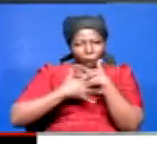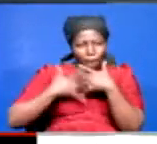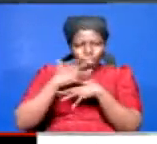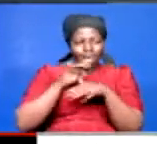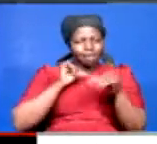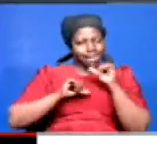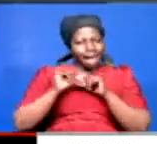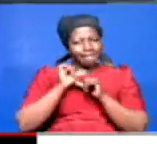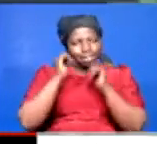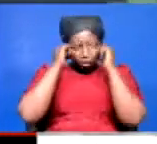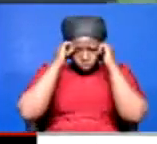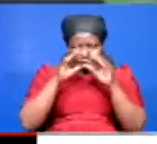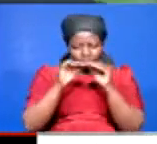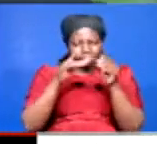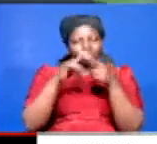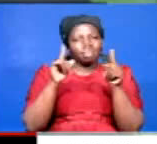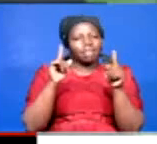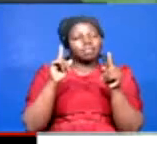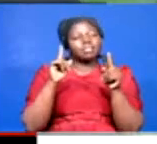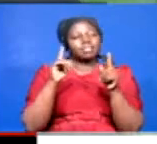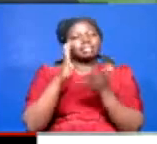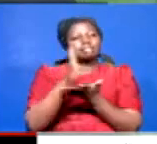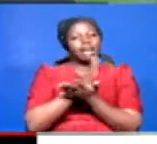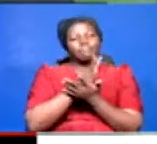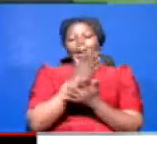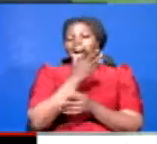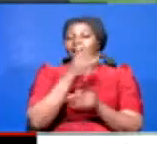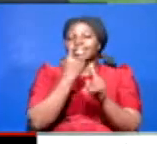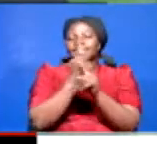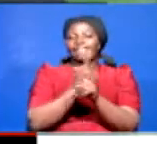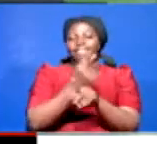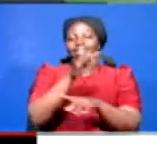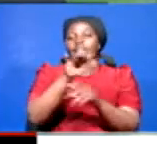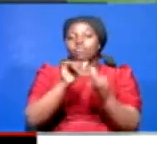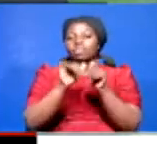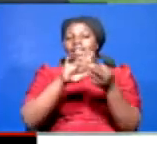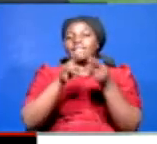from different areas that are not technology related, but they all got